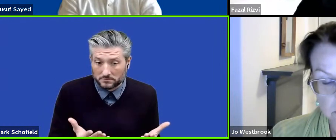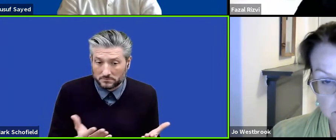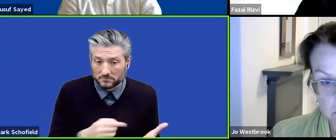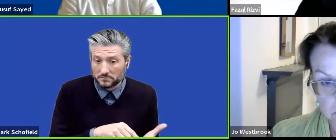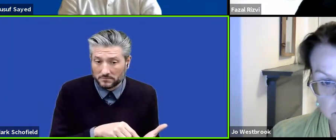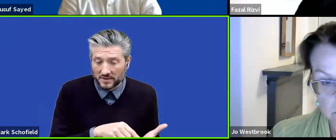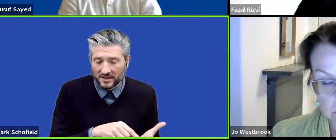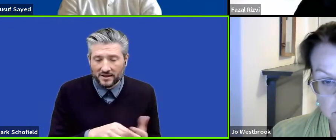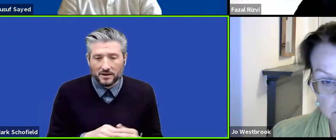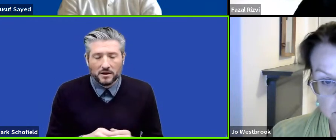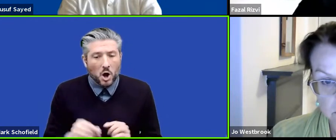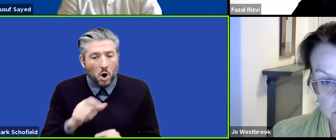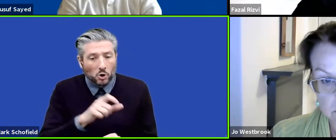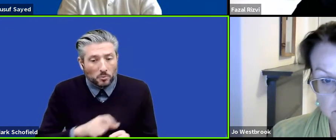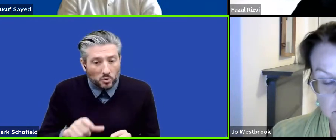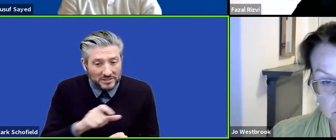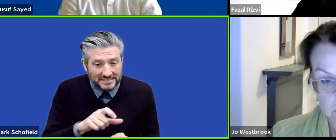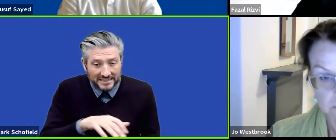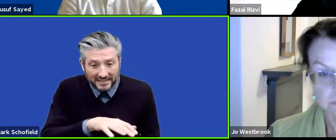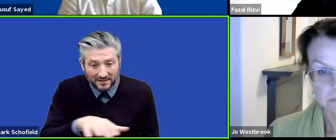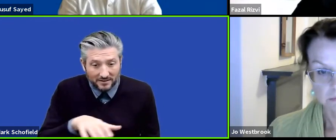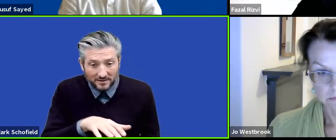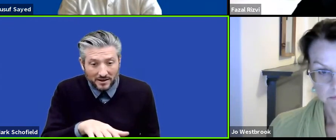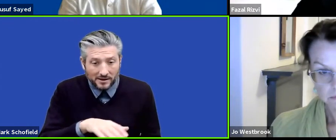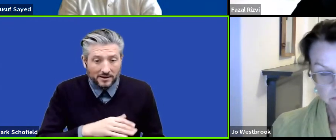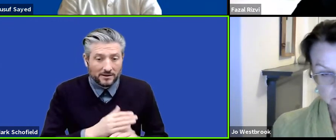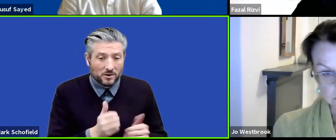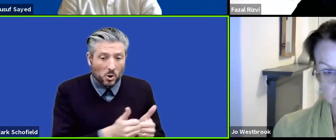communities, private corporations, and public